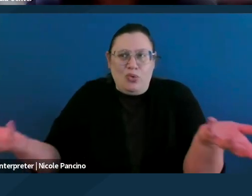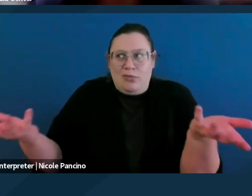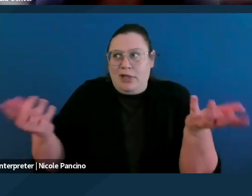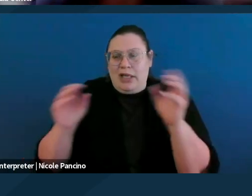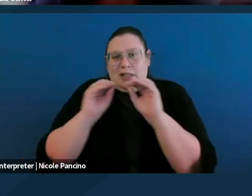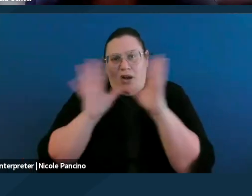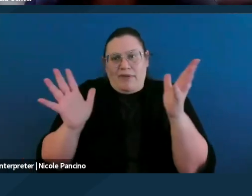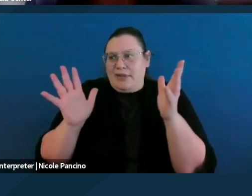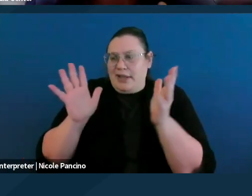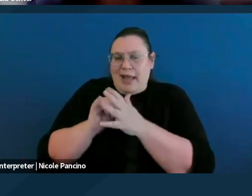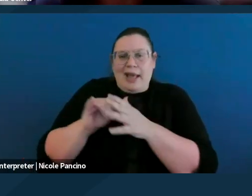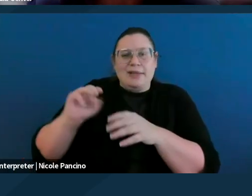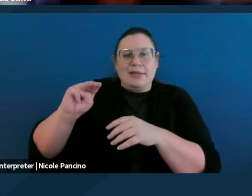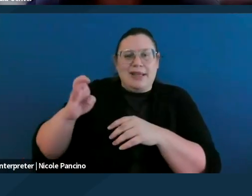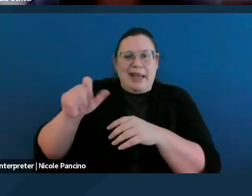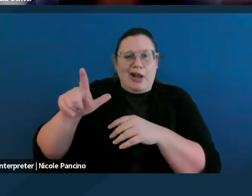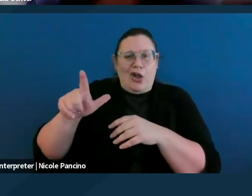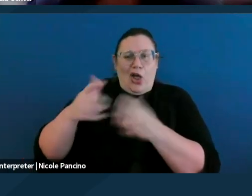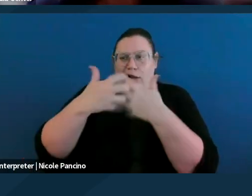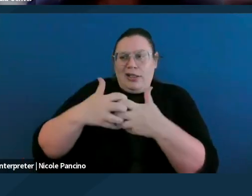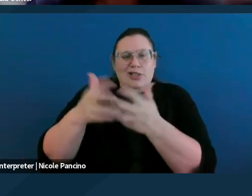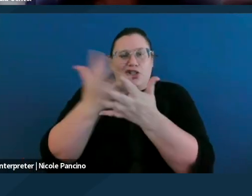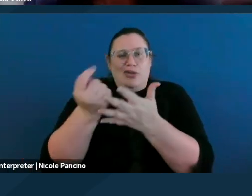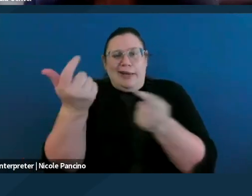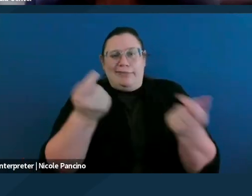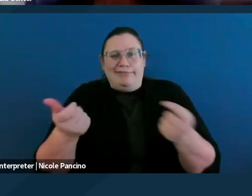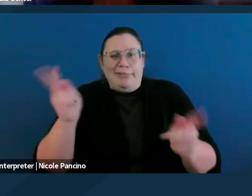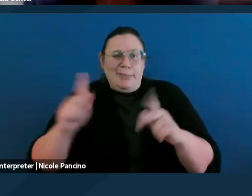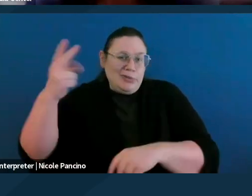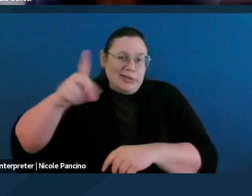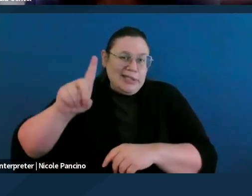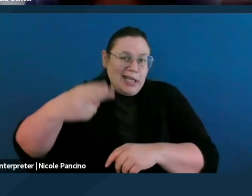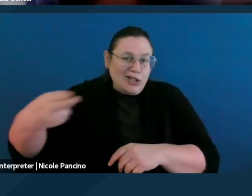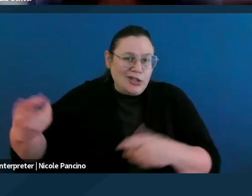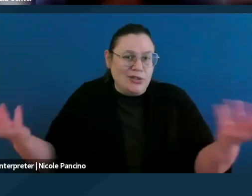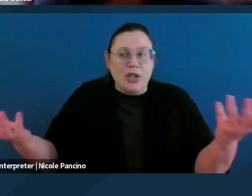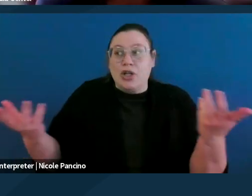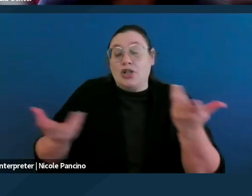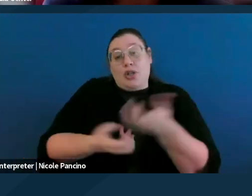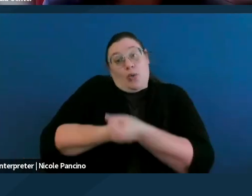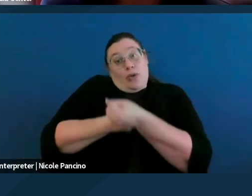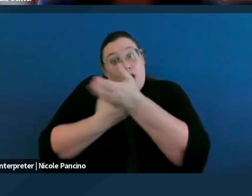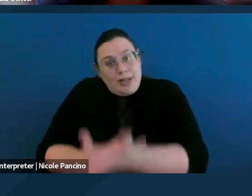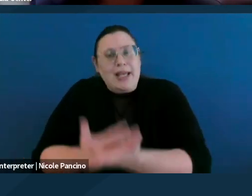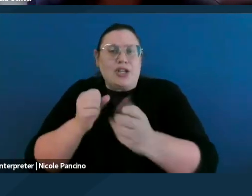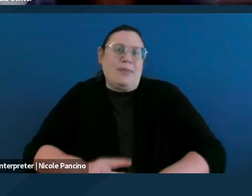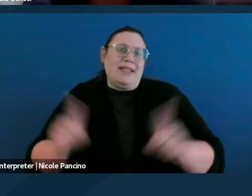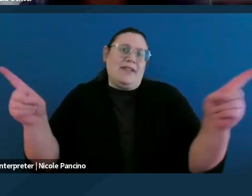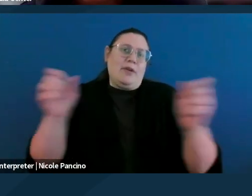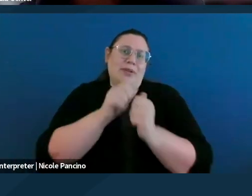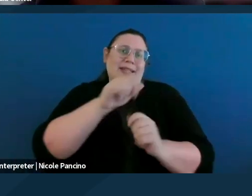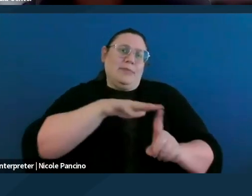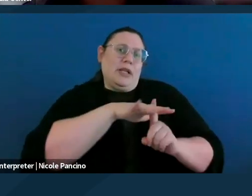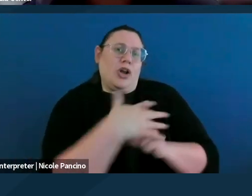of mechanically screening out people who are deaf and hard of hearing. So the causation can be really different in disability context. So you're